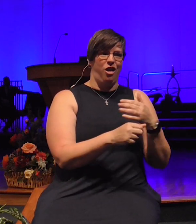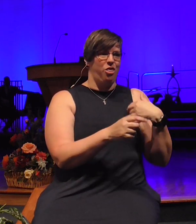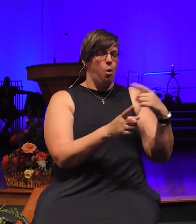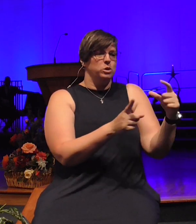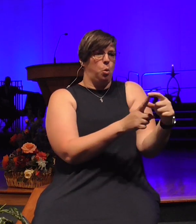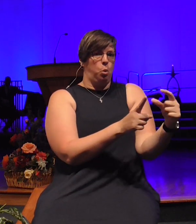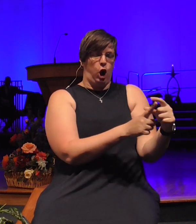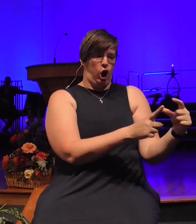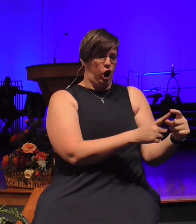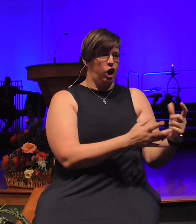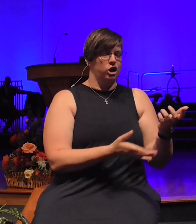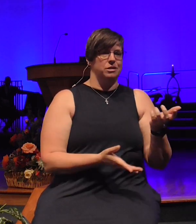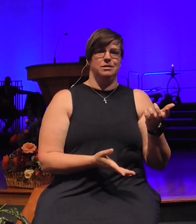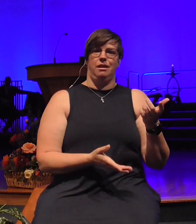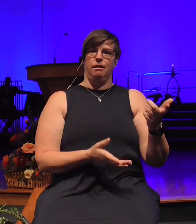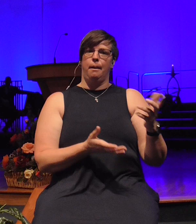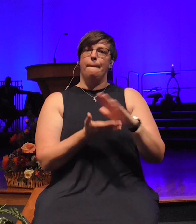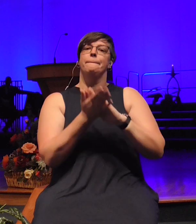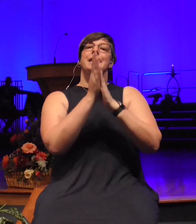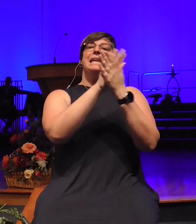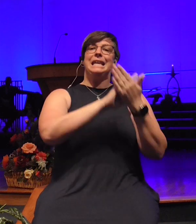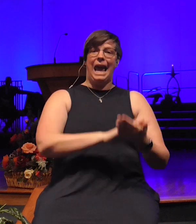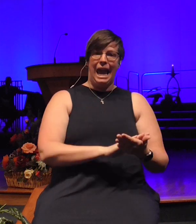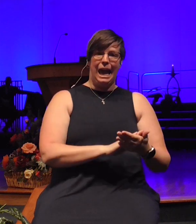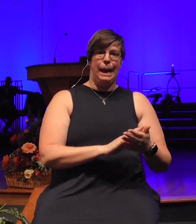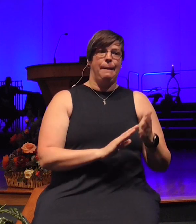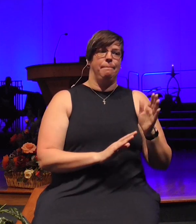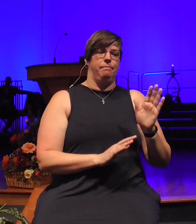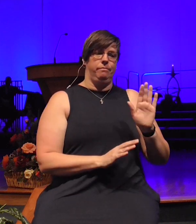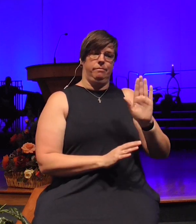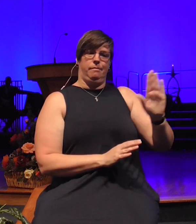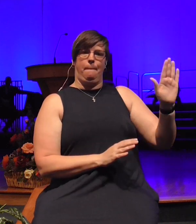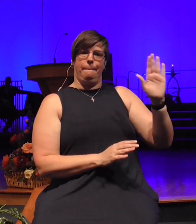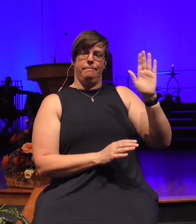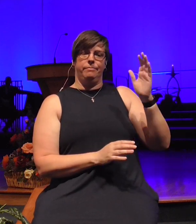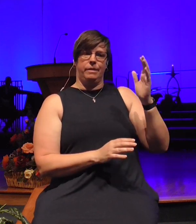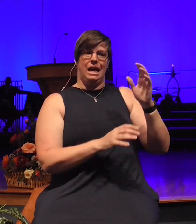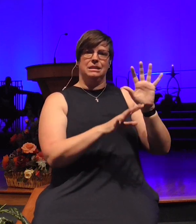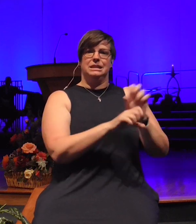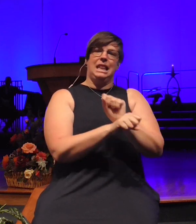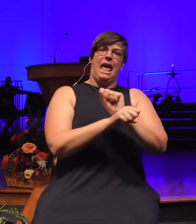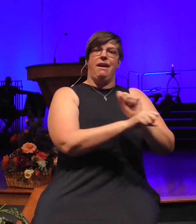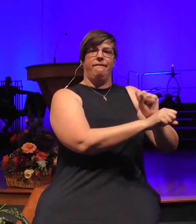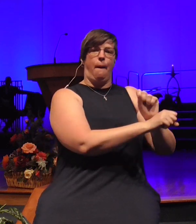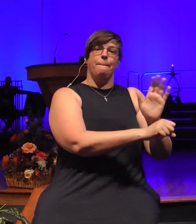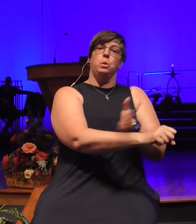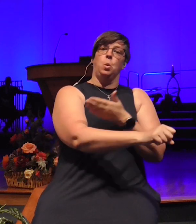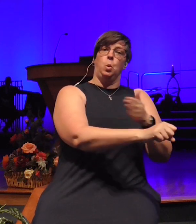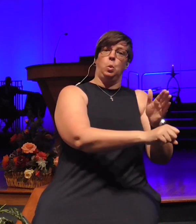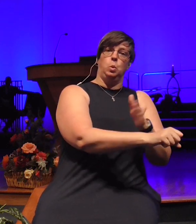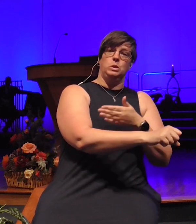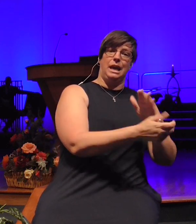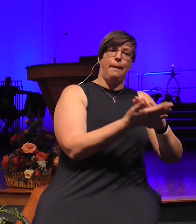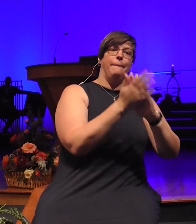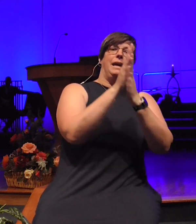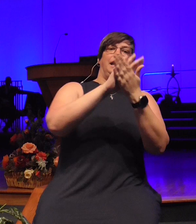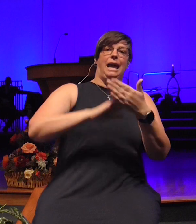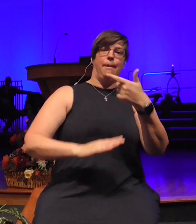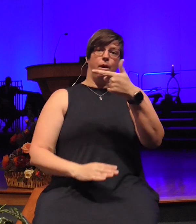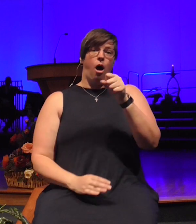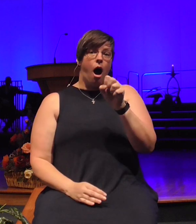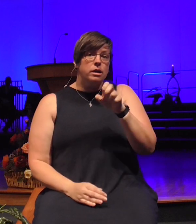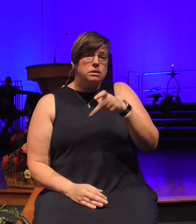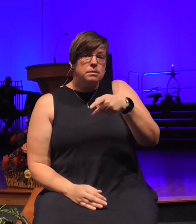singing of the Psalms that became the spirituals, which would grow into gospel music, which would grow into